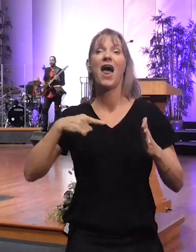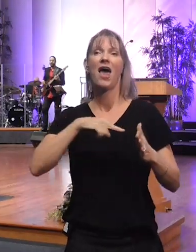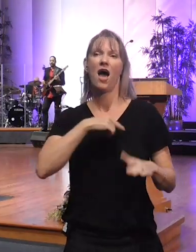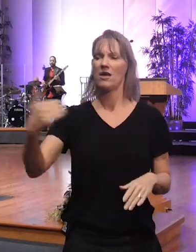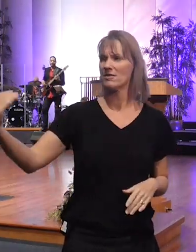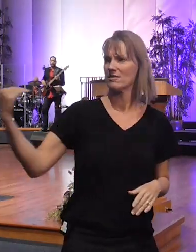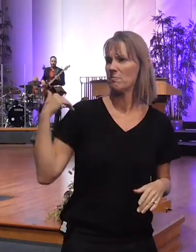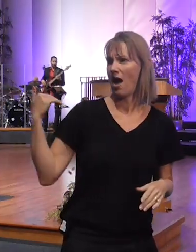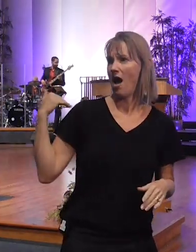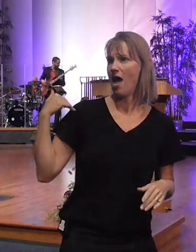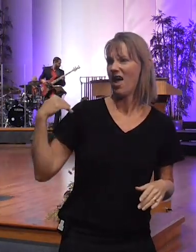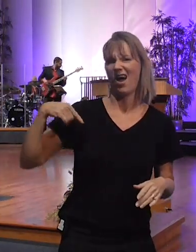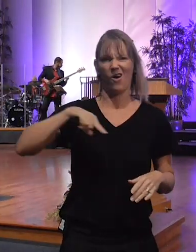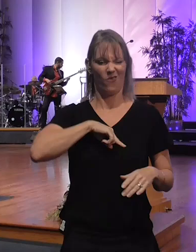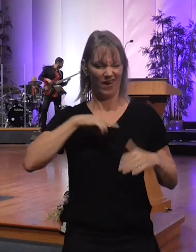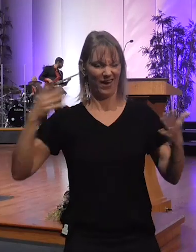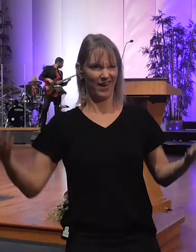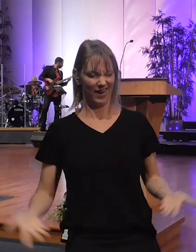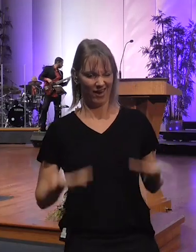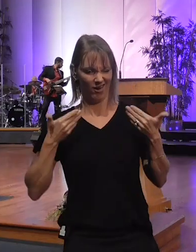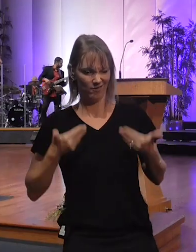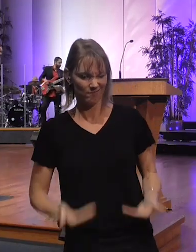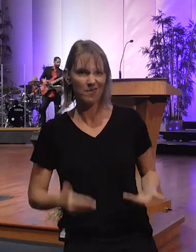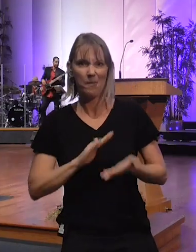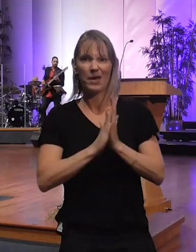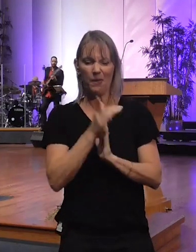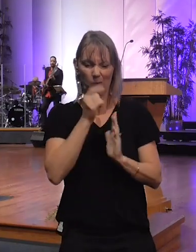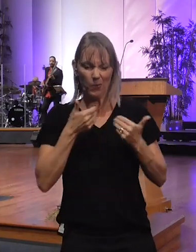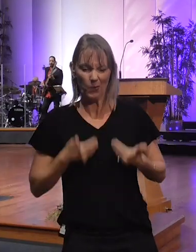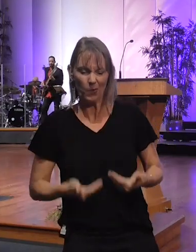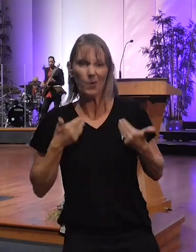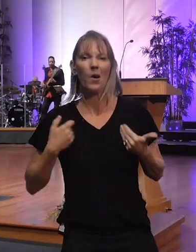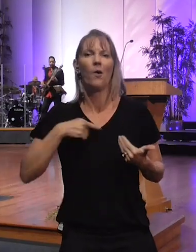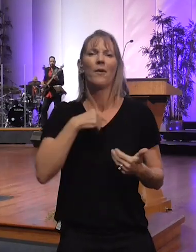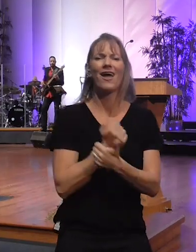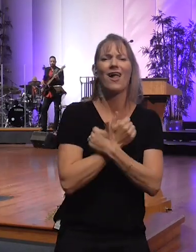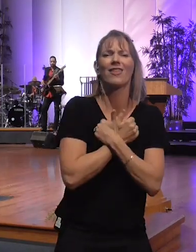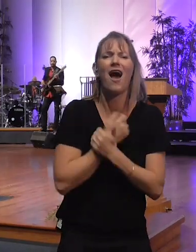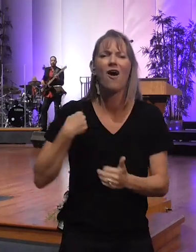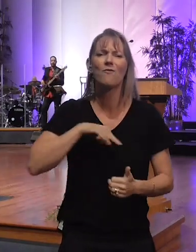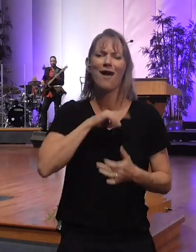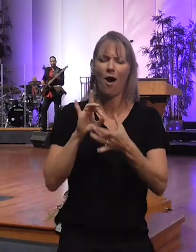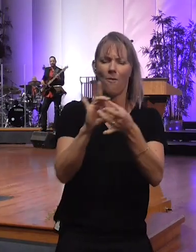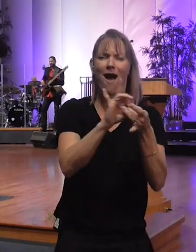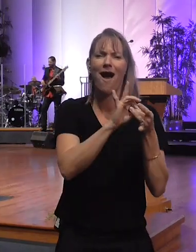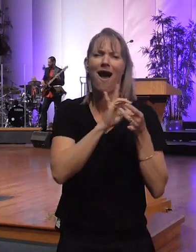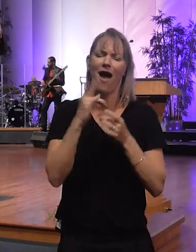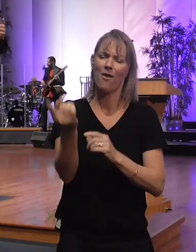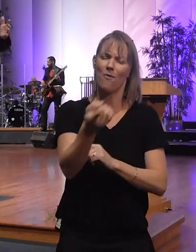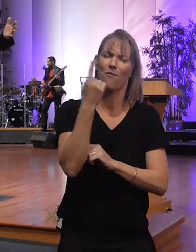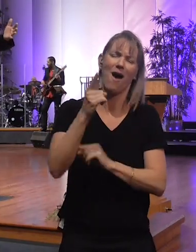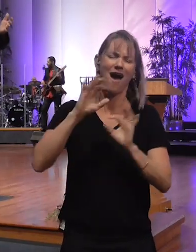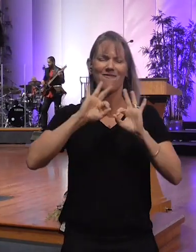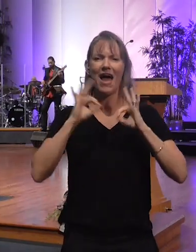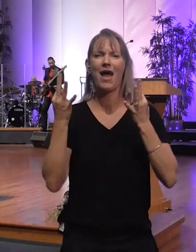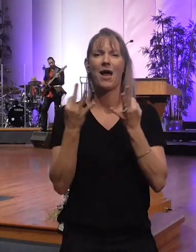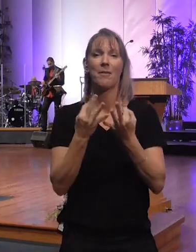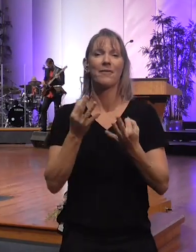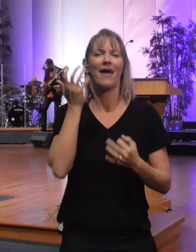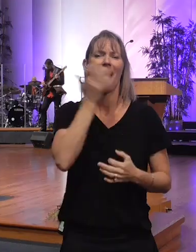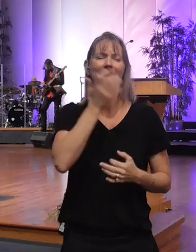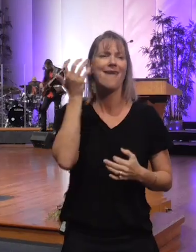be reminded of who we've come to be. We are love, we are one big